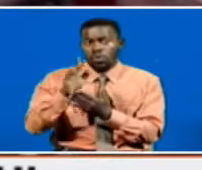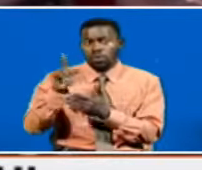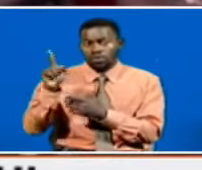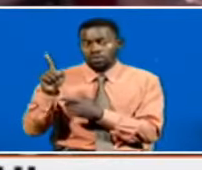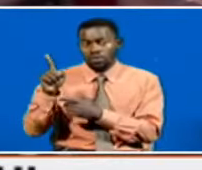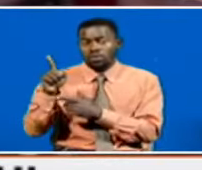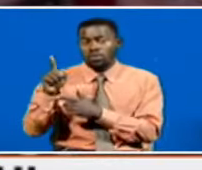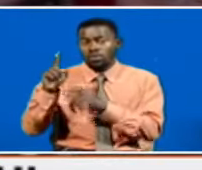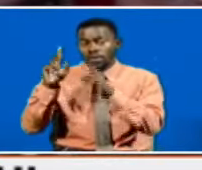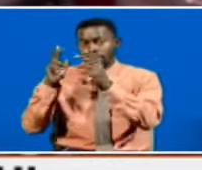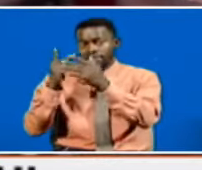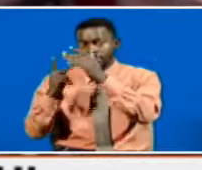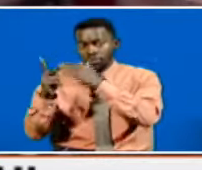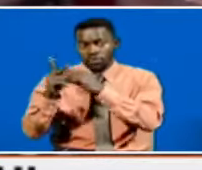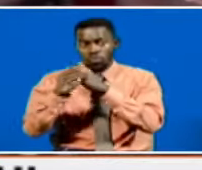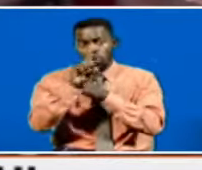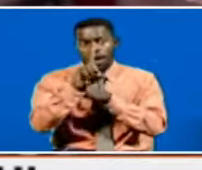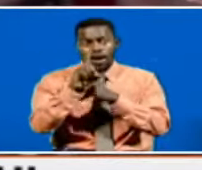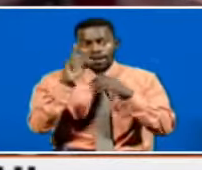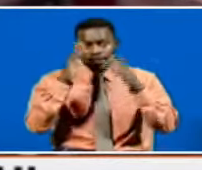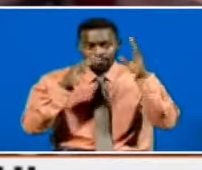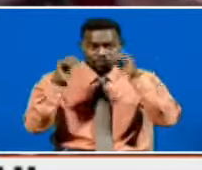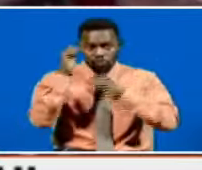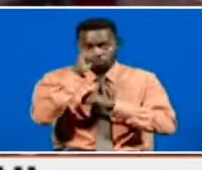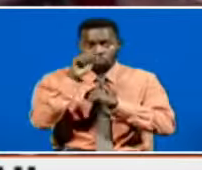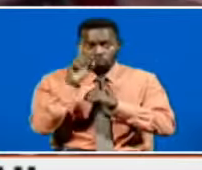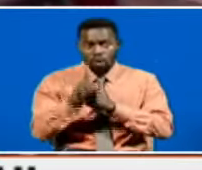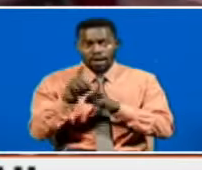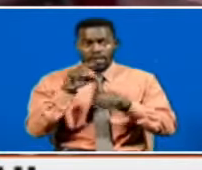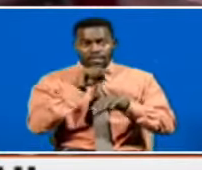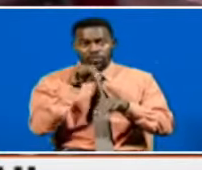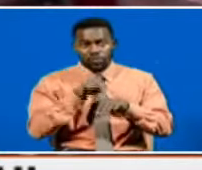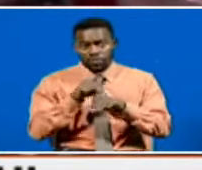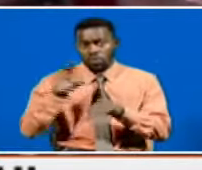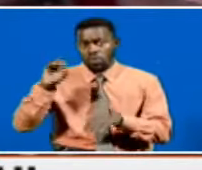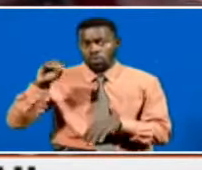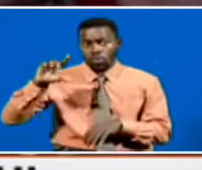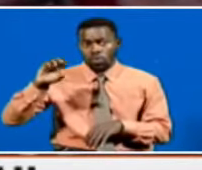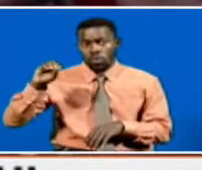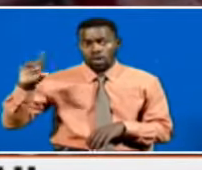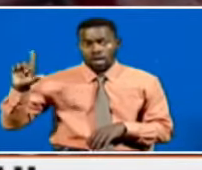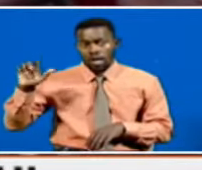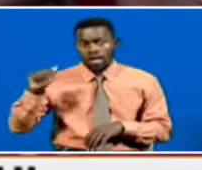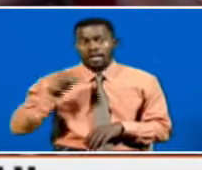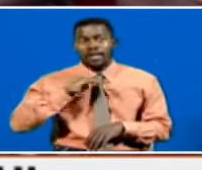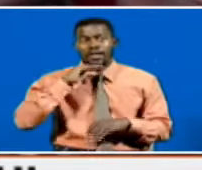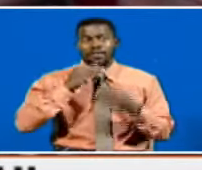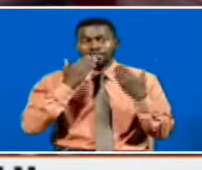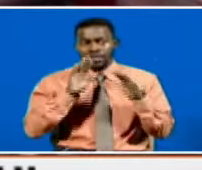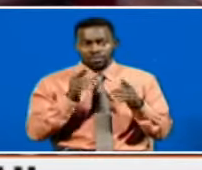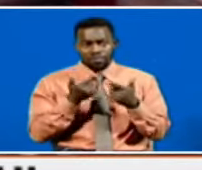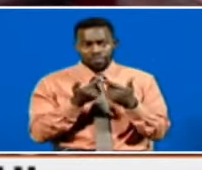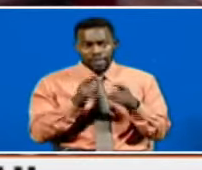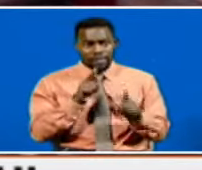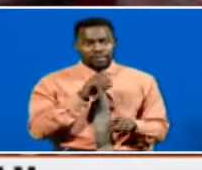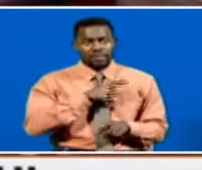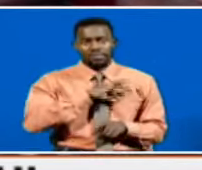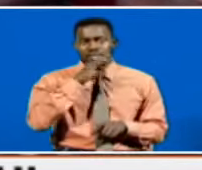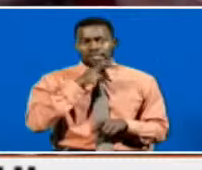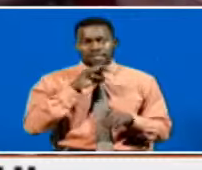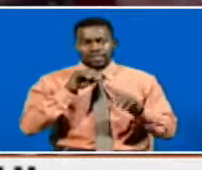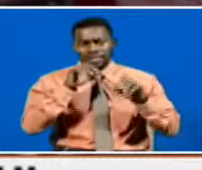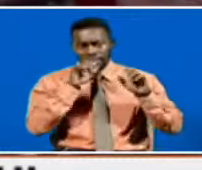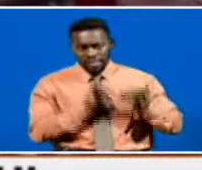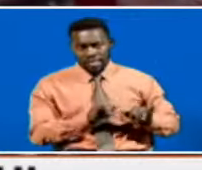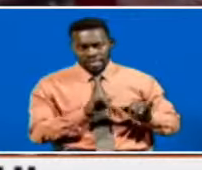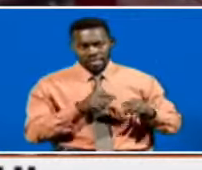force, one mission. Though he may be gone, his spirit lives in the hearts